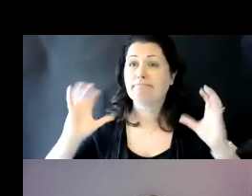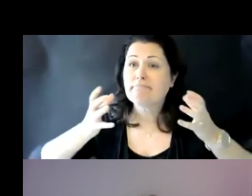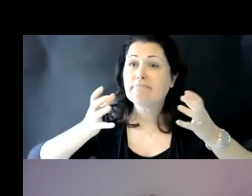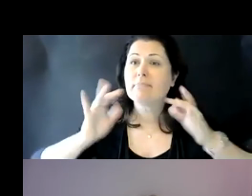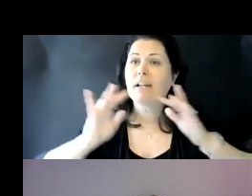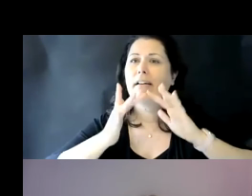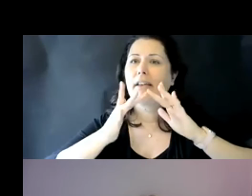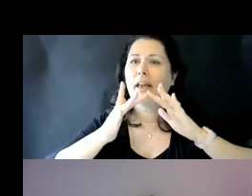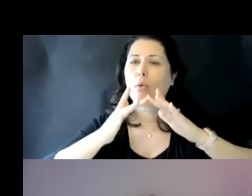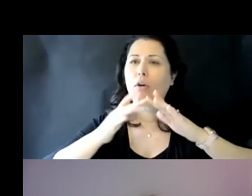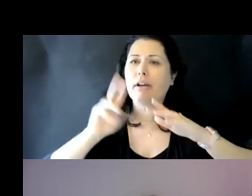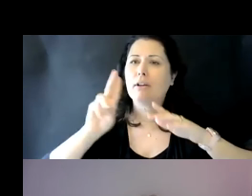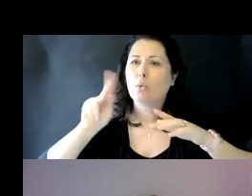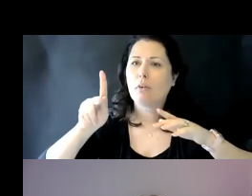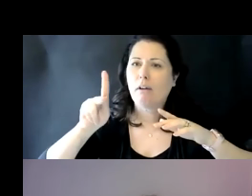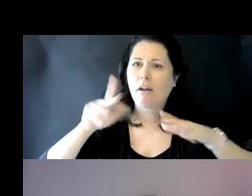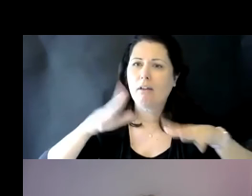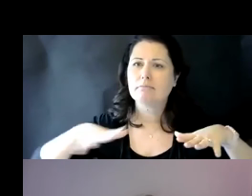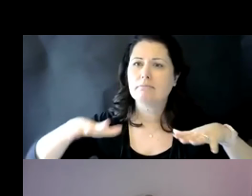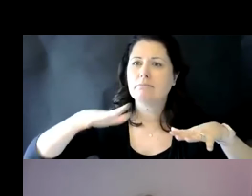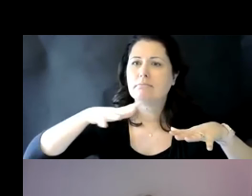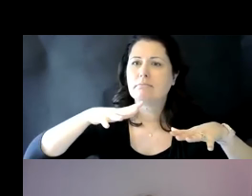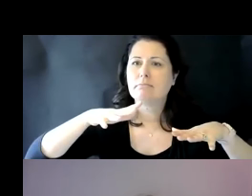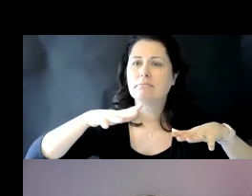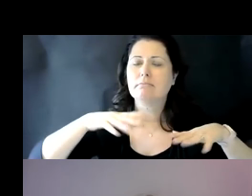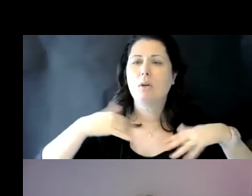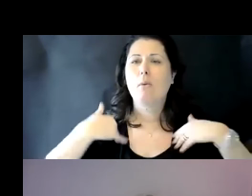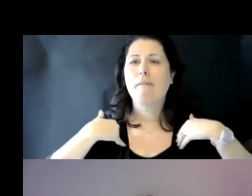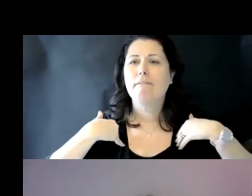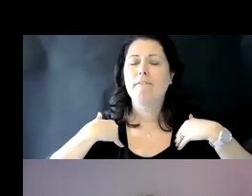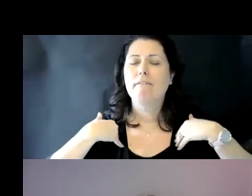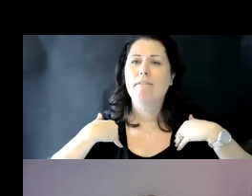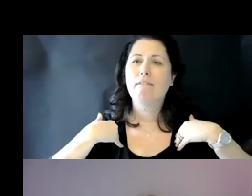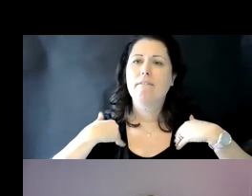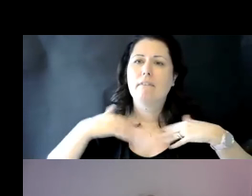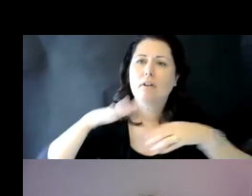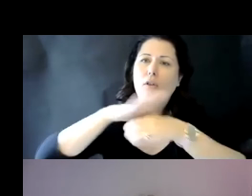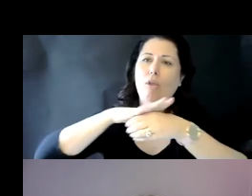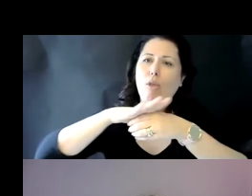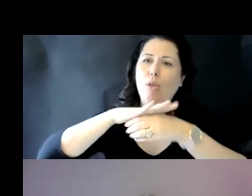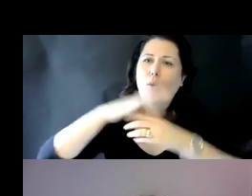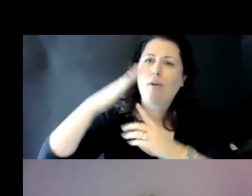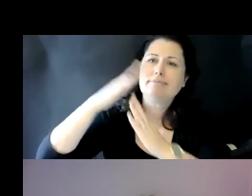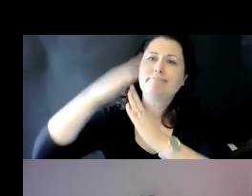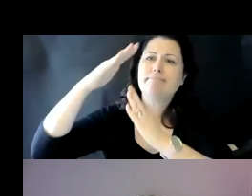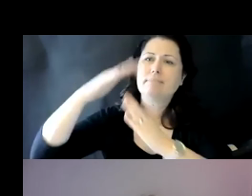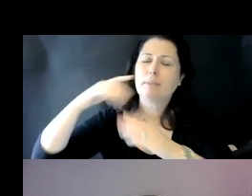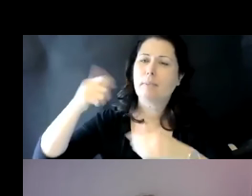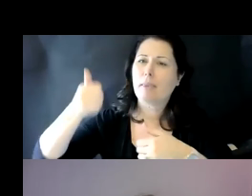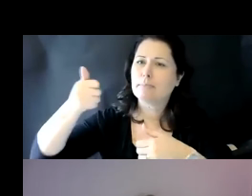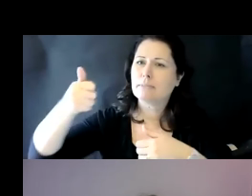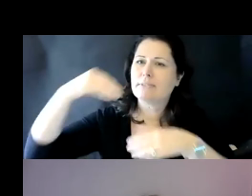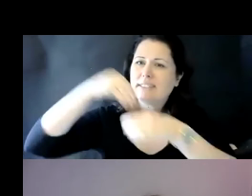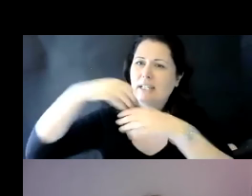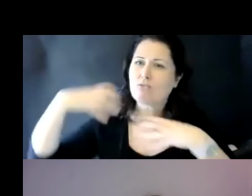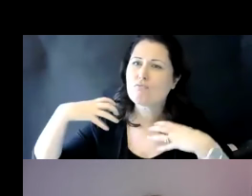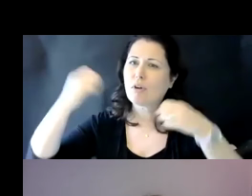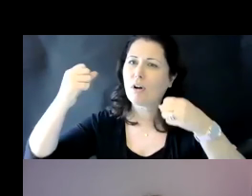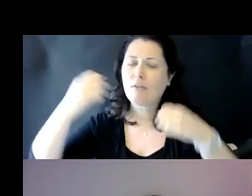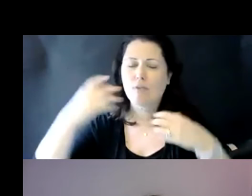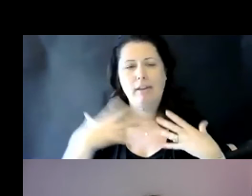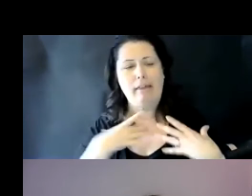network across England where we've got, you know, local people, local champions. So people who are in recovery, who kind of like the look of the